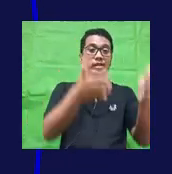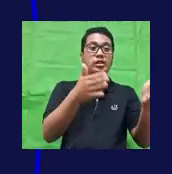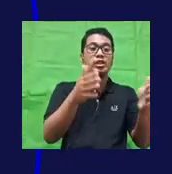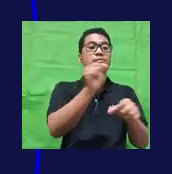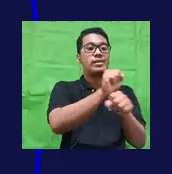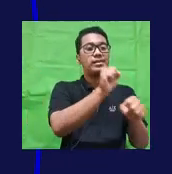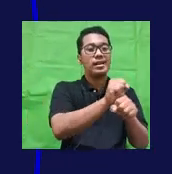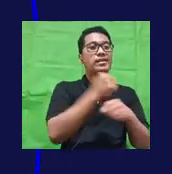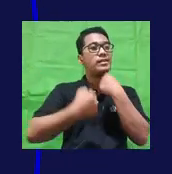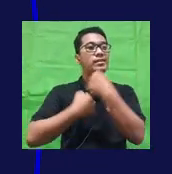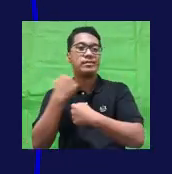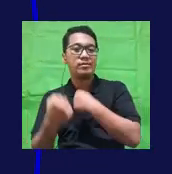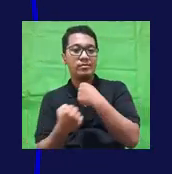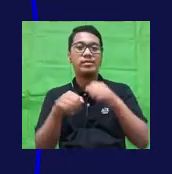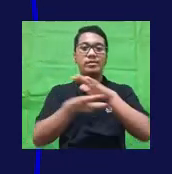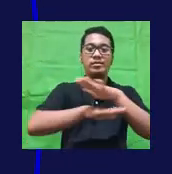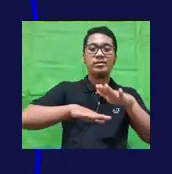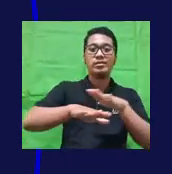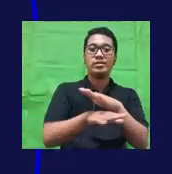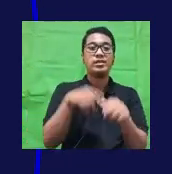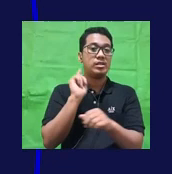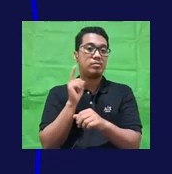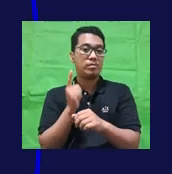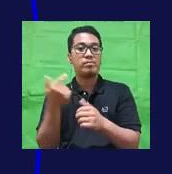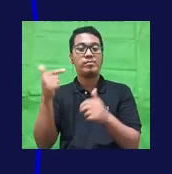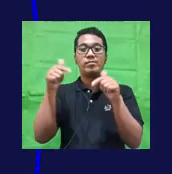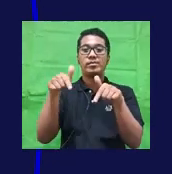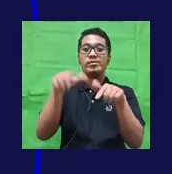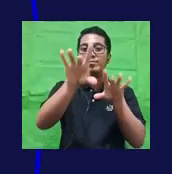research before developing the installations and the practical work.